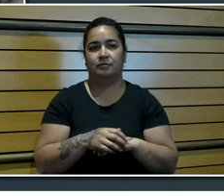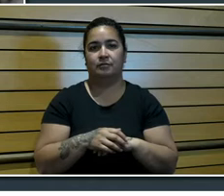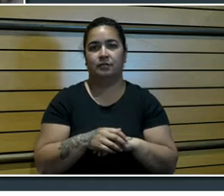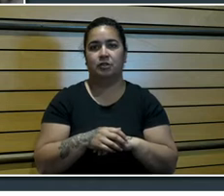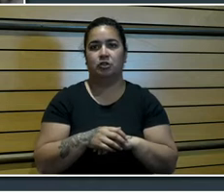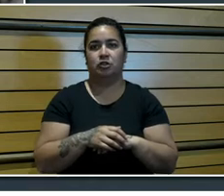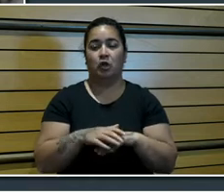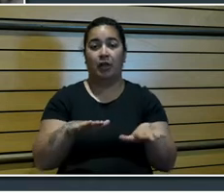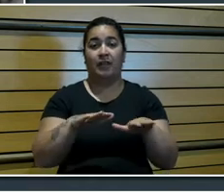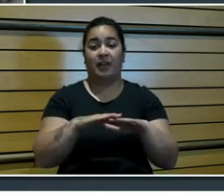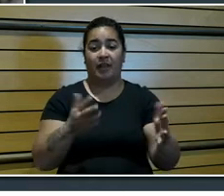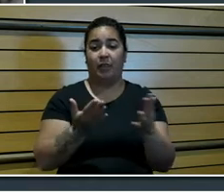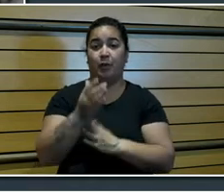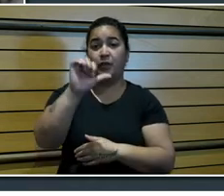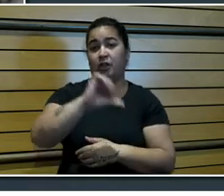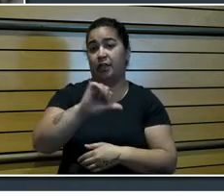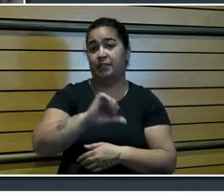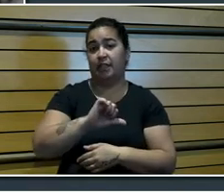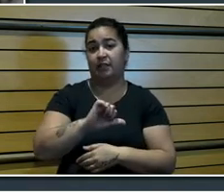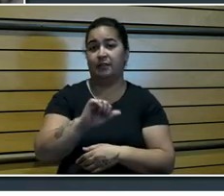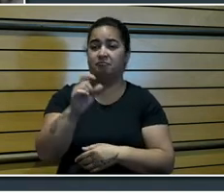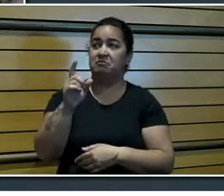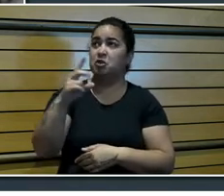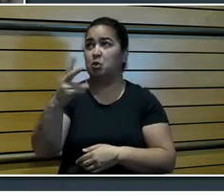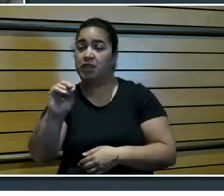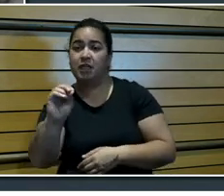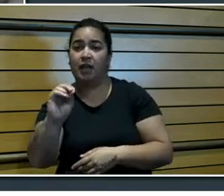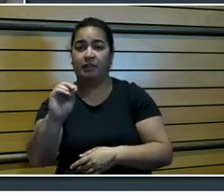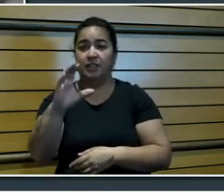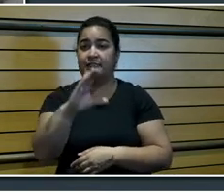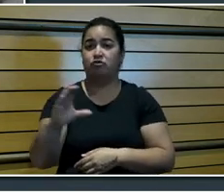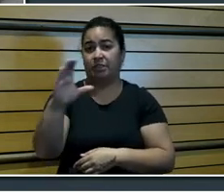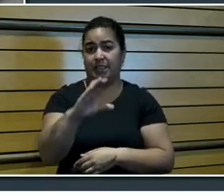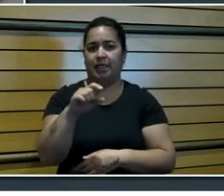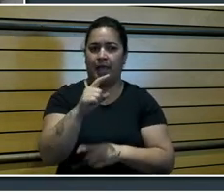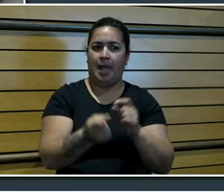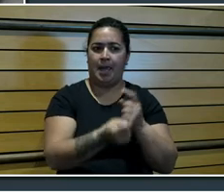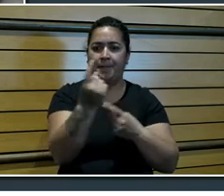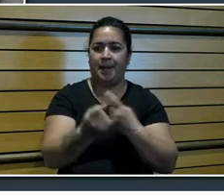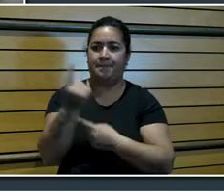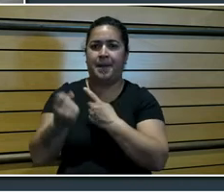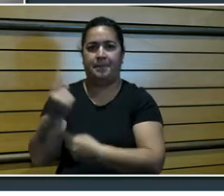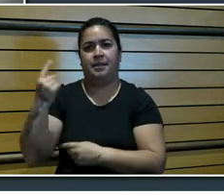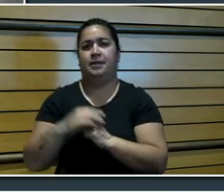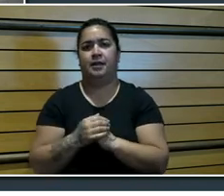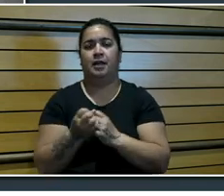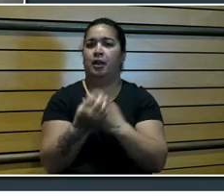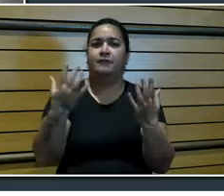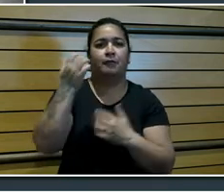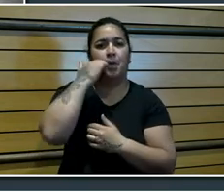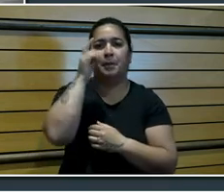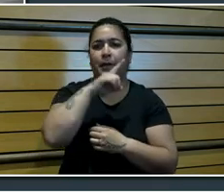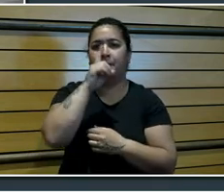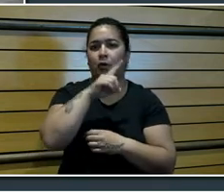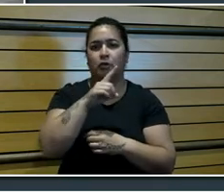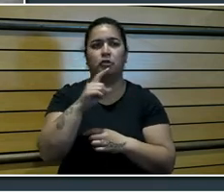19th century and most of the 20th century, this occurred on a regular basis, denying generations of Tangata Whenua justice and a fair deal in their